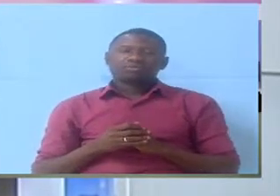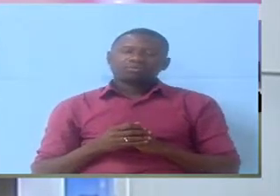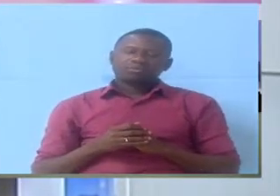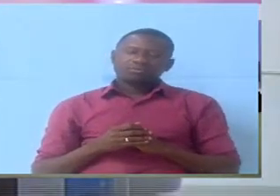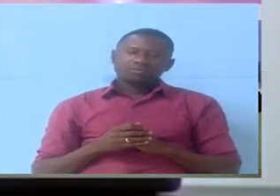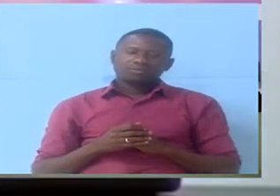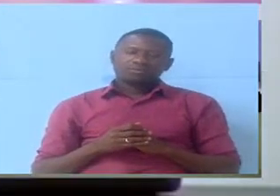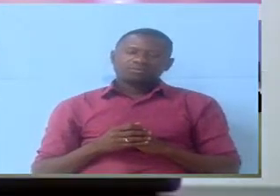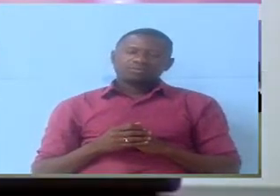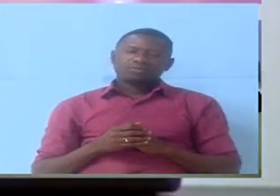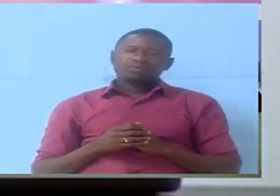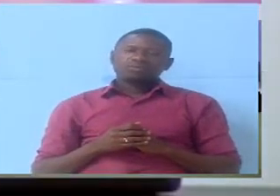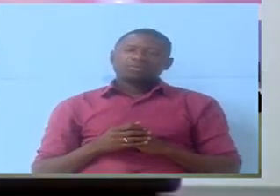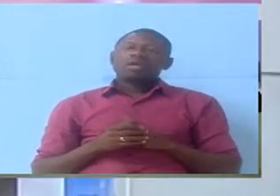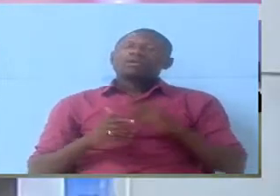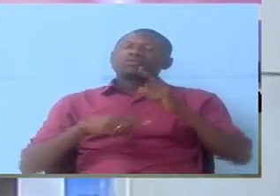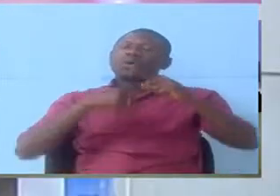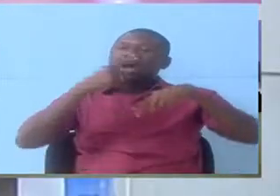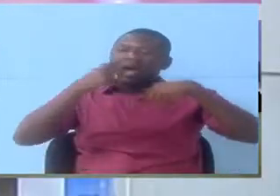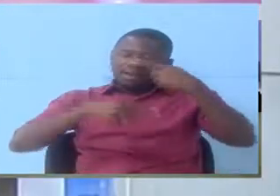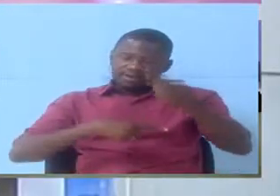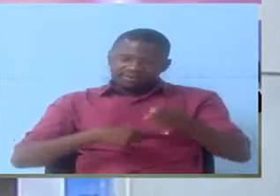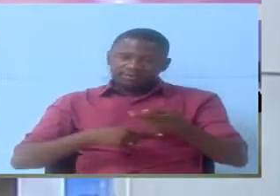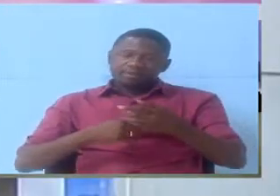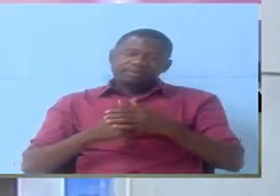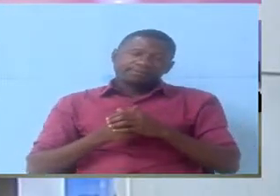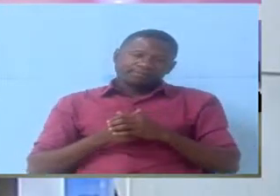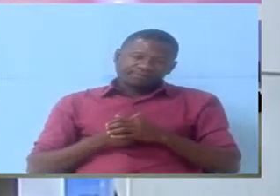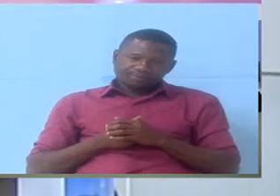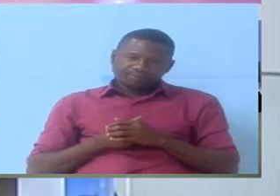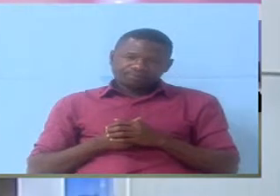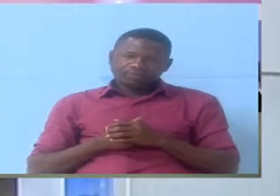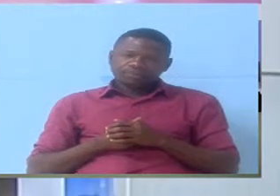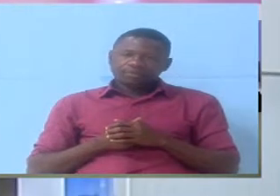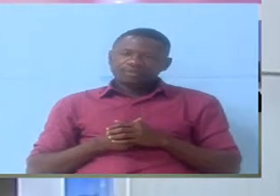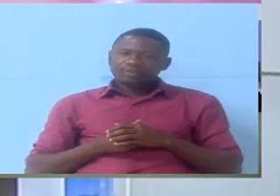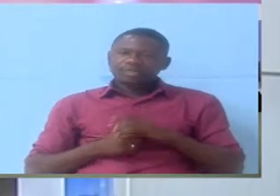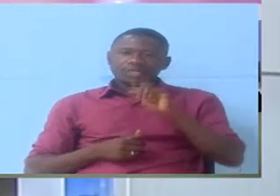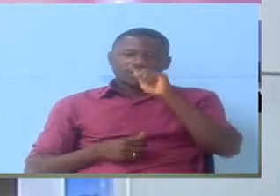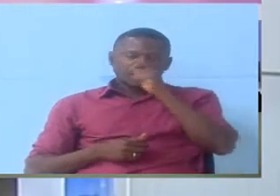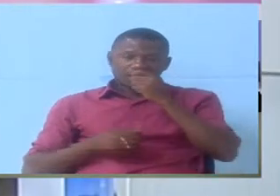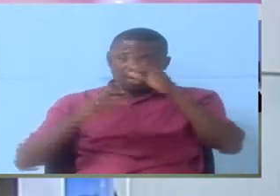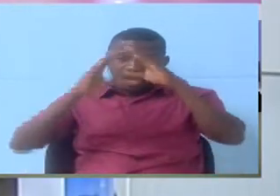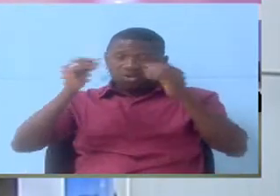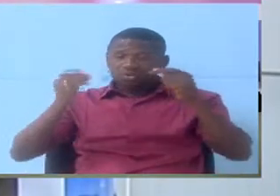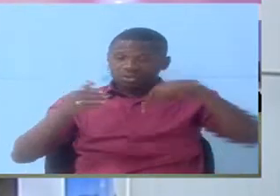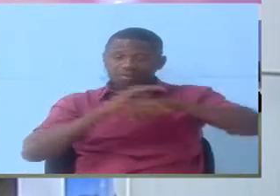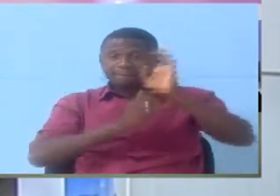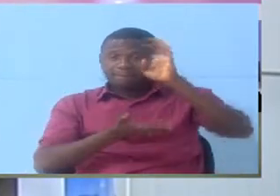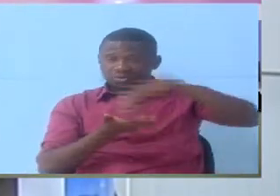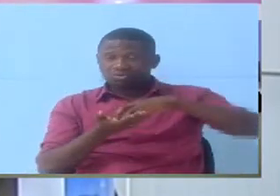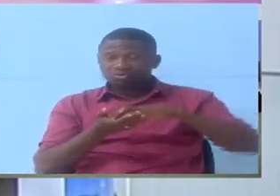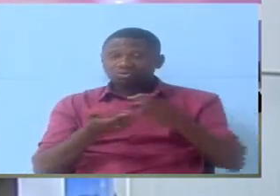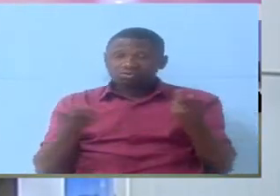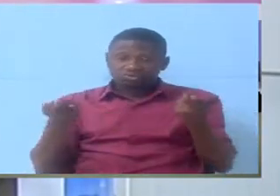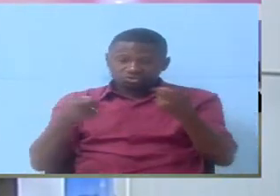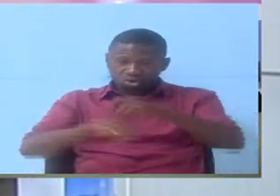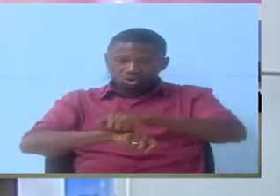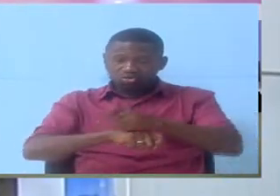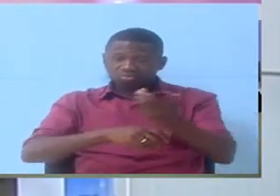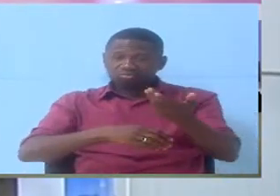Council. Proceed. So, Council, after that. The mortuary was locked. I left home. I